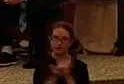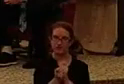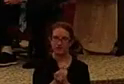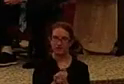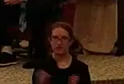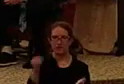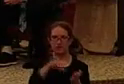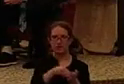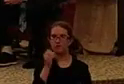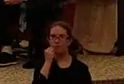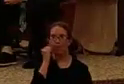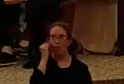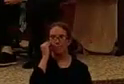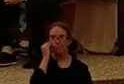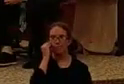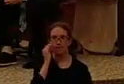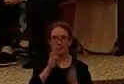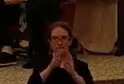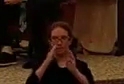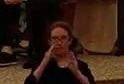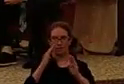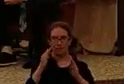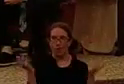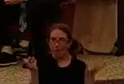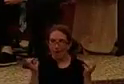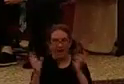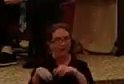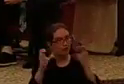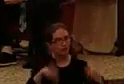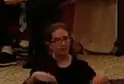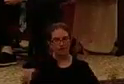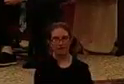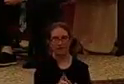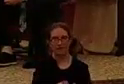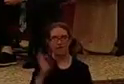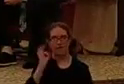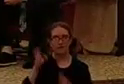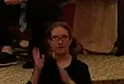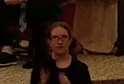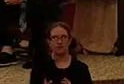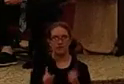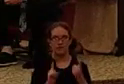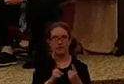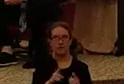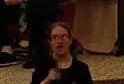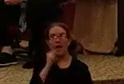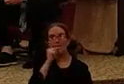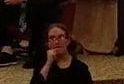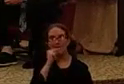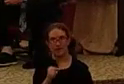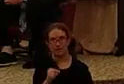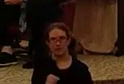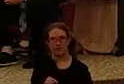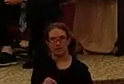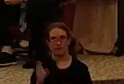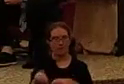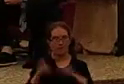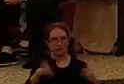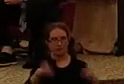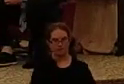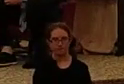him back to the house, and she opened the door, and she said, what are you doing here? And the preacher stepped up and said, let me tell you what he's doing